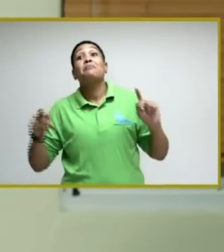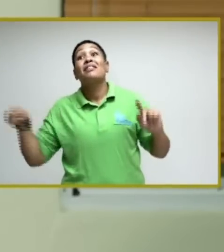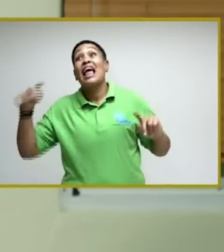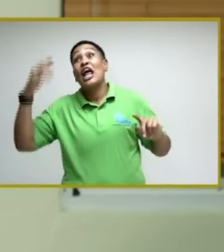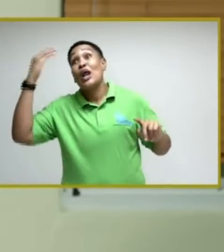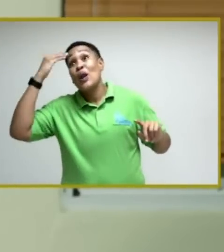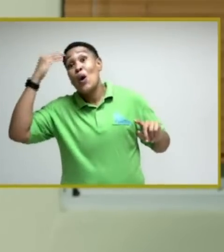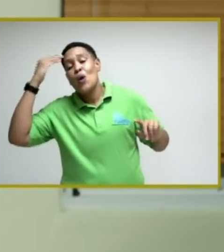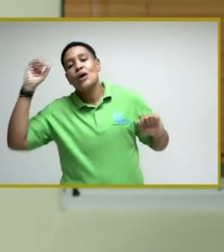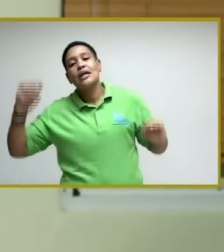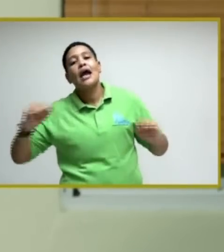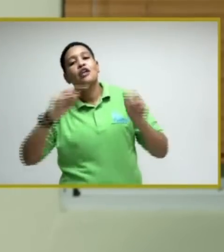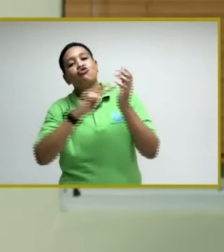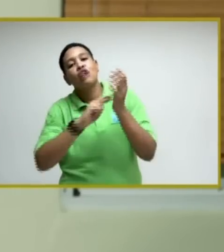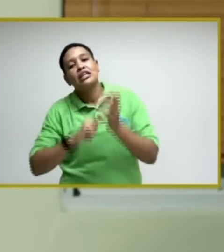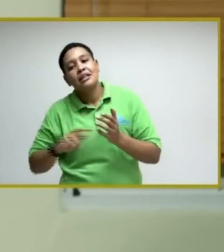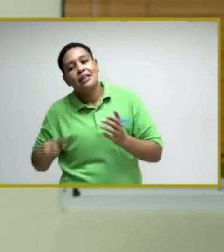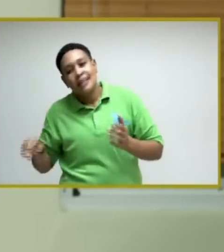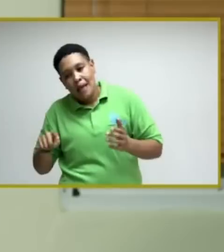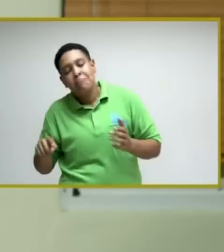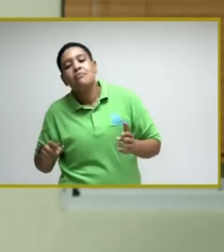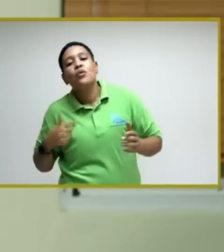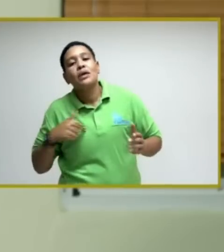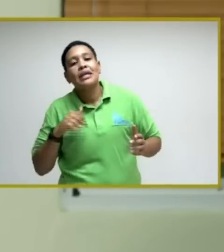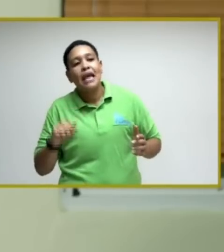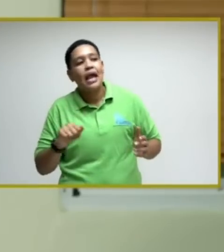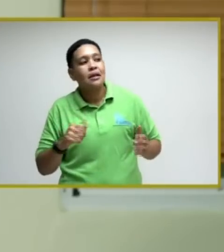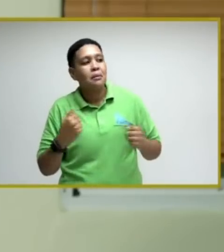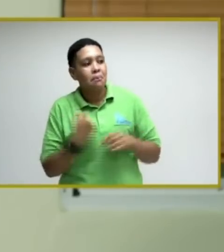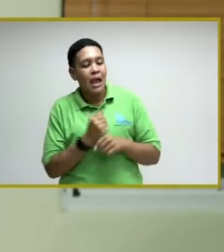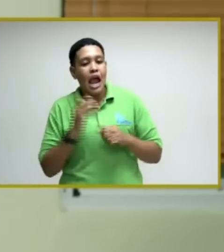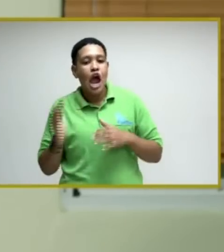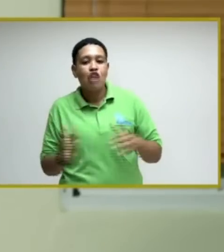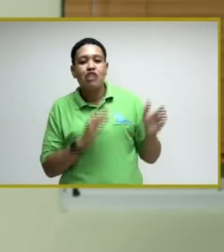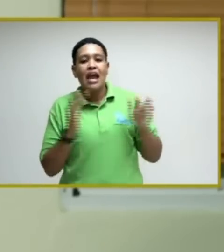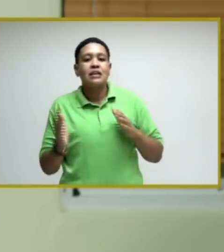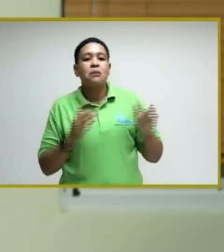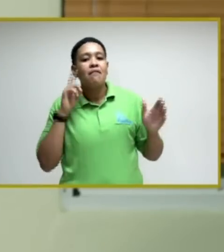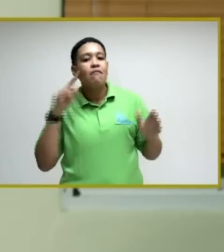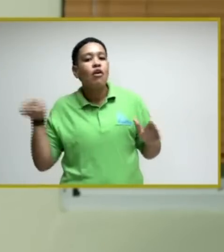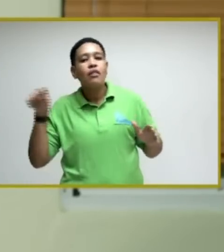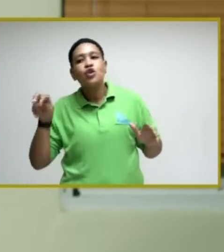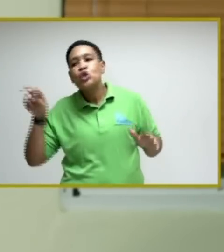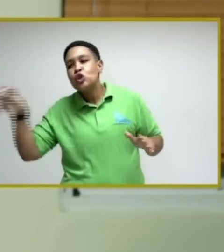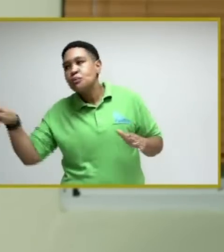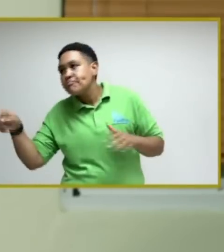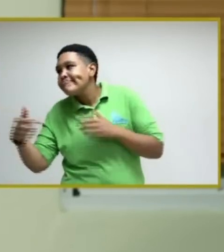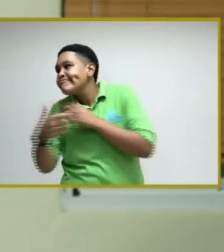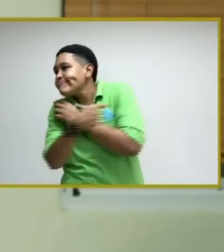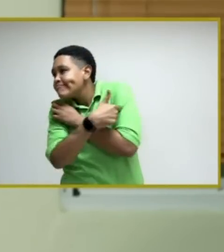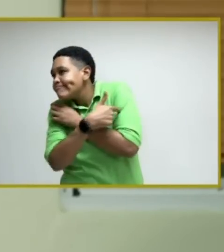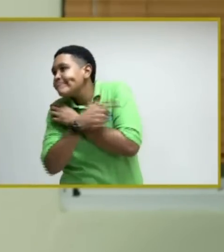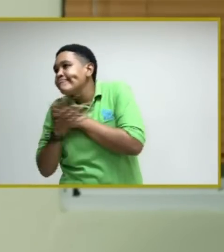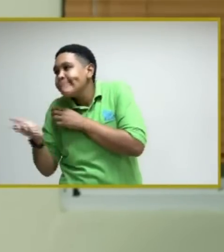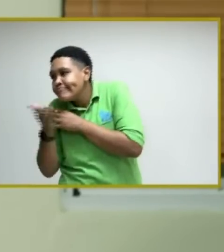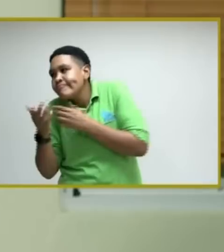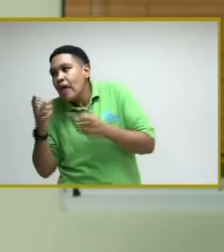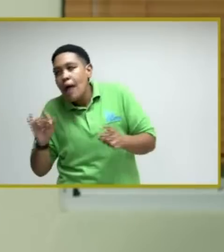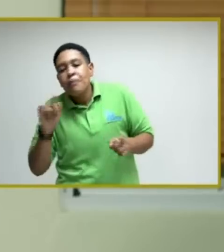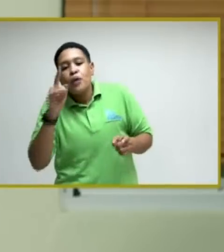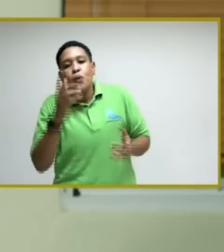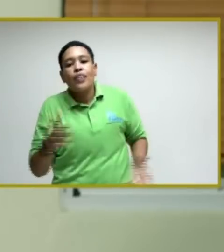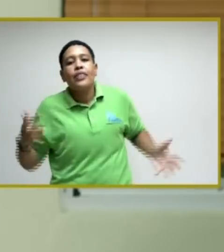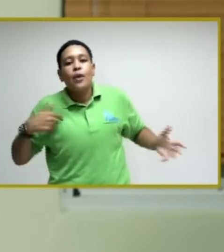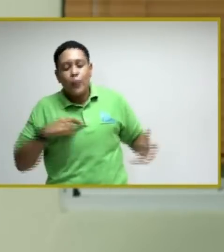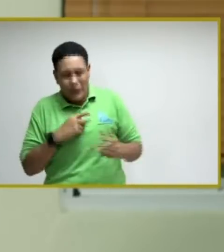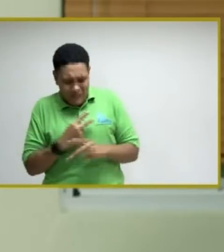know can register them, so that we can make arrangements for them to be vaccinated. And this is one of the things that we have